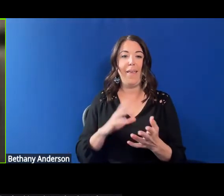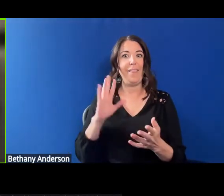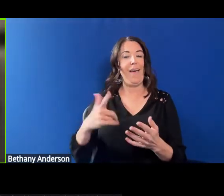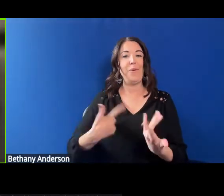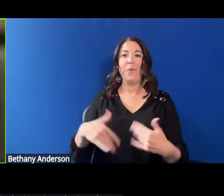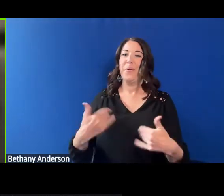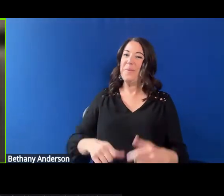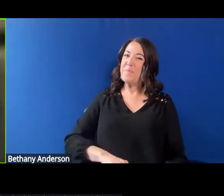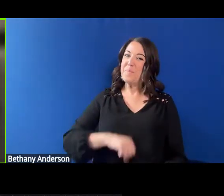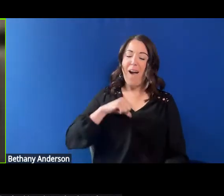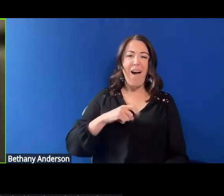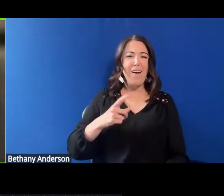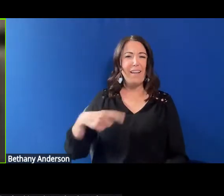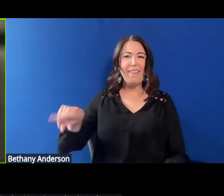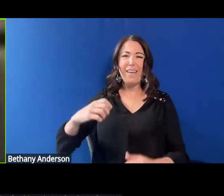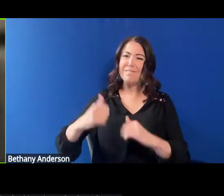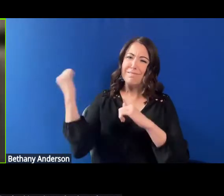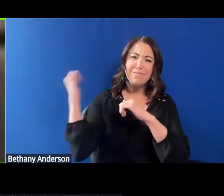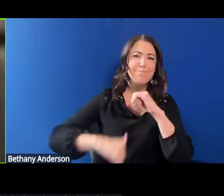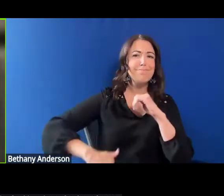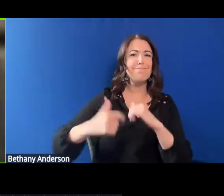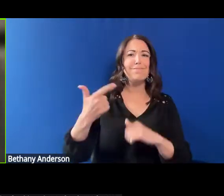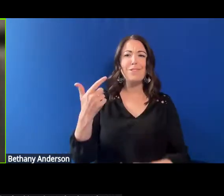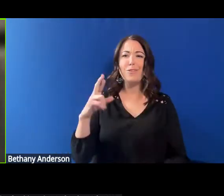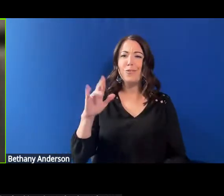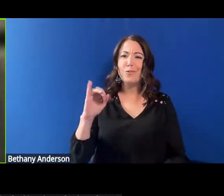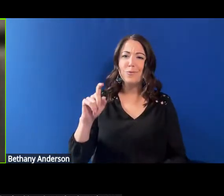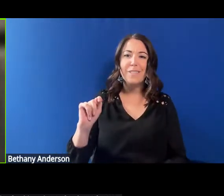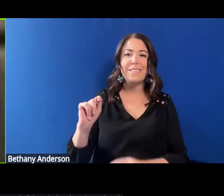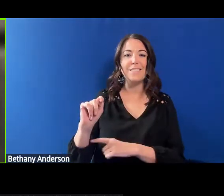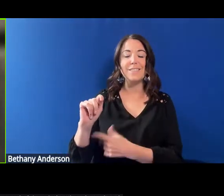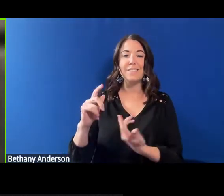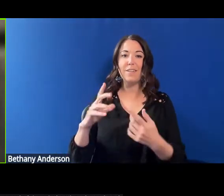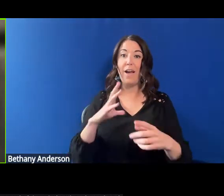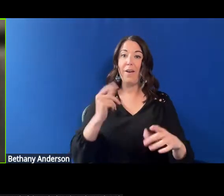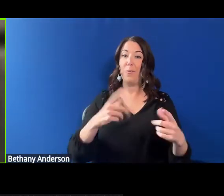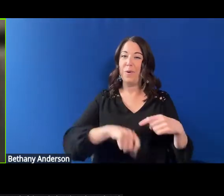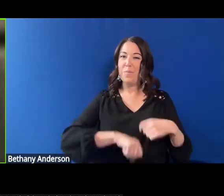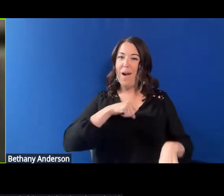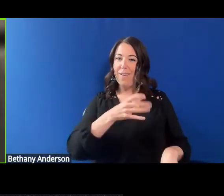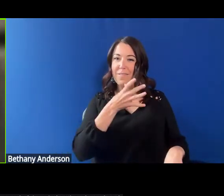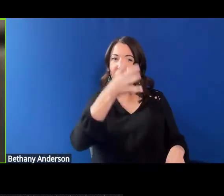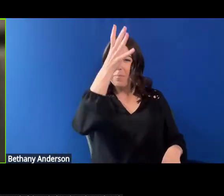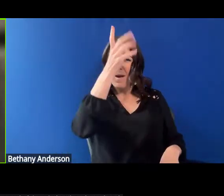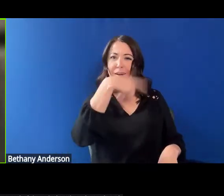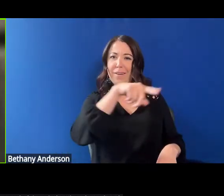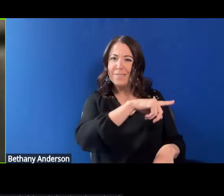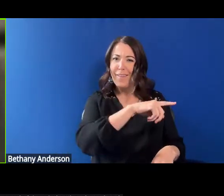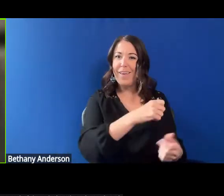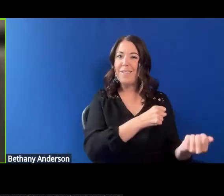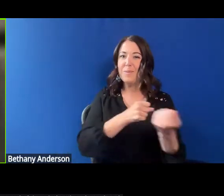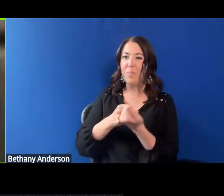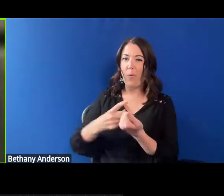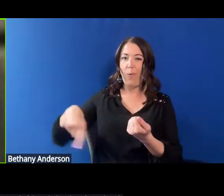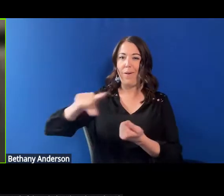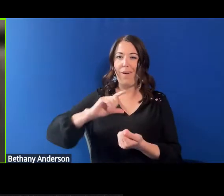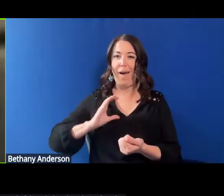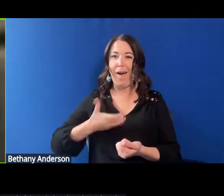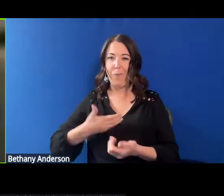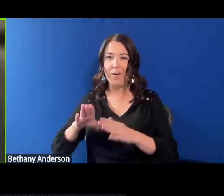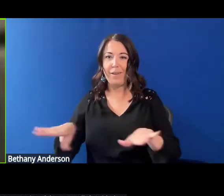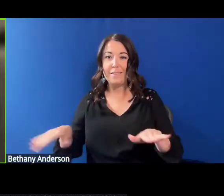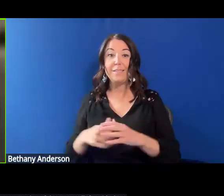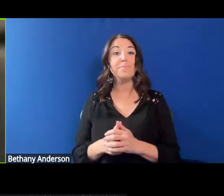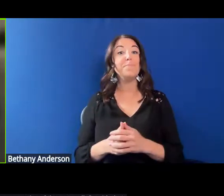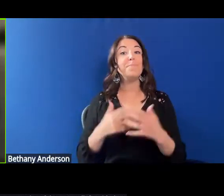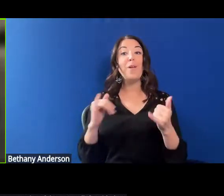We're proud of the grit that they showed. And we're proud of the parents who were so supportive of them as well. So with that short introduction, I'm